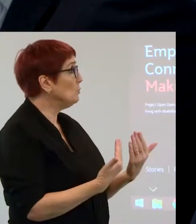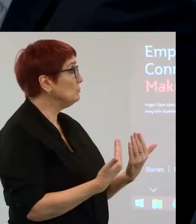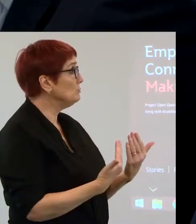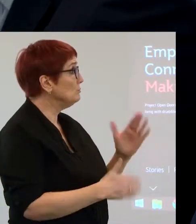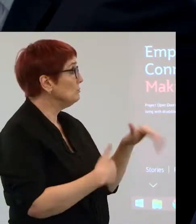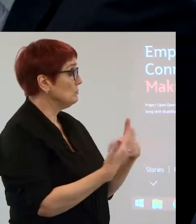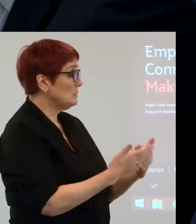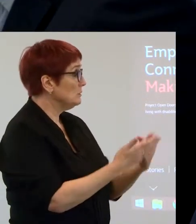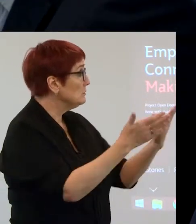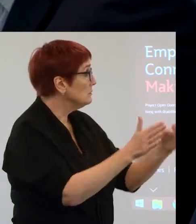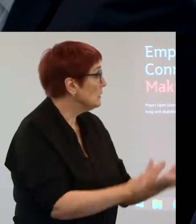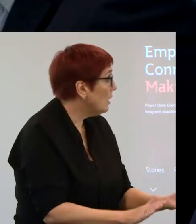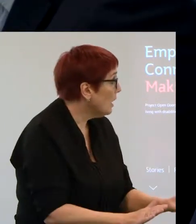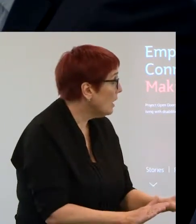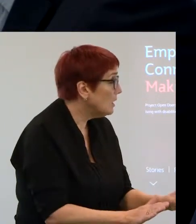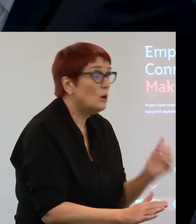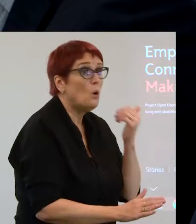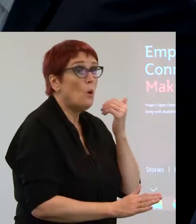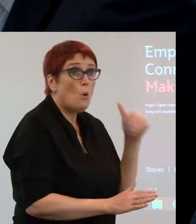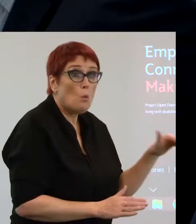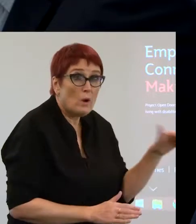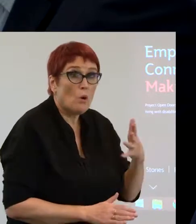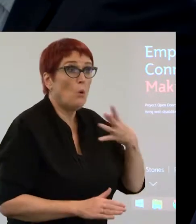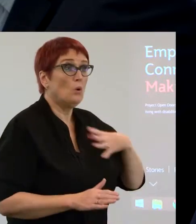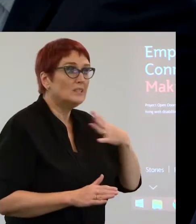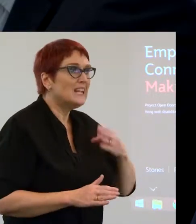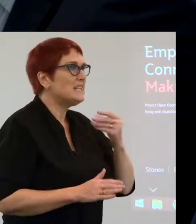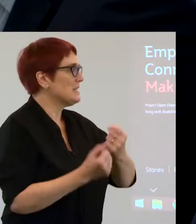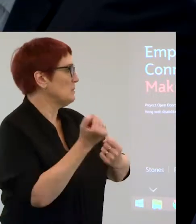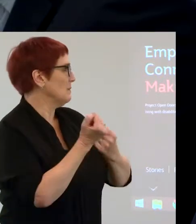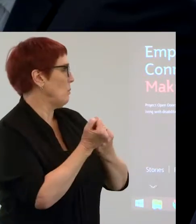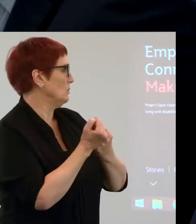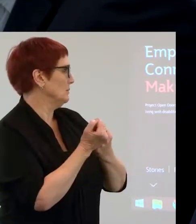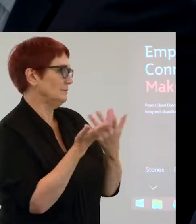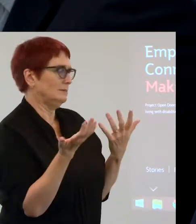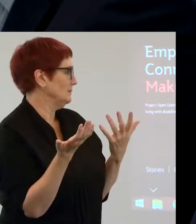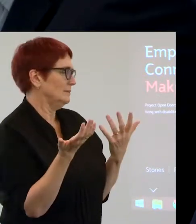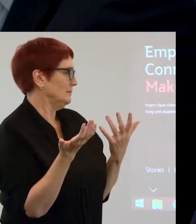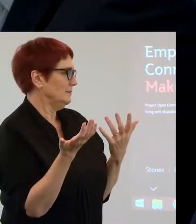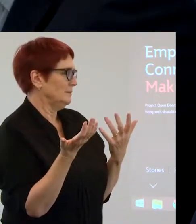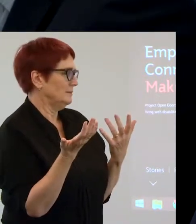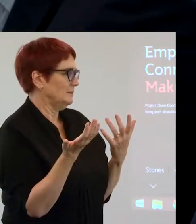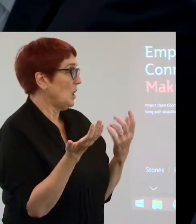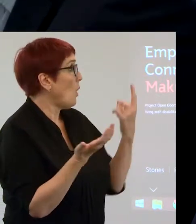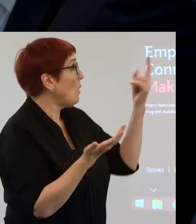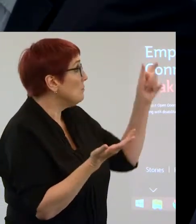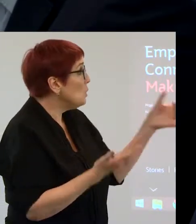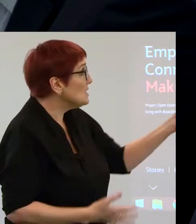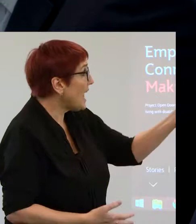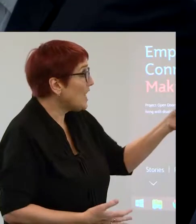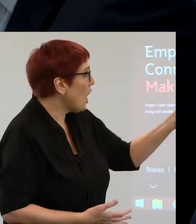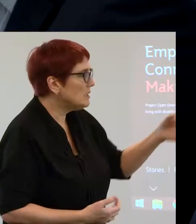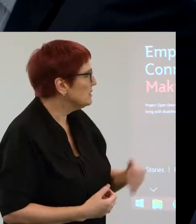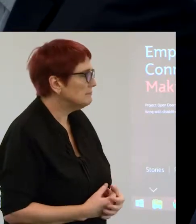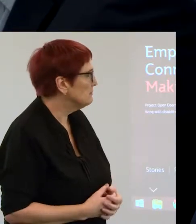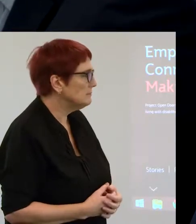time we die, we will all need some support. No one is an island. We